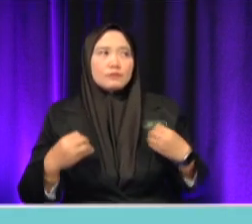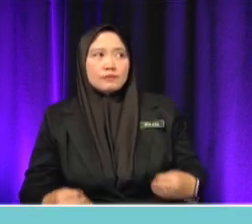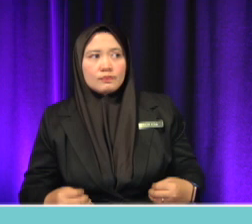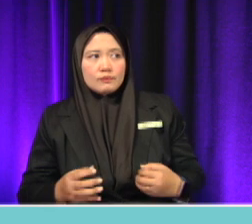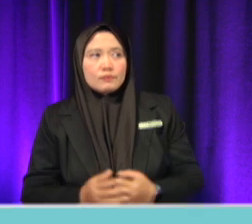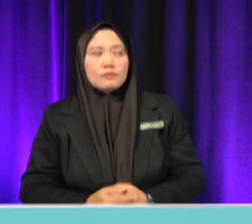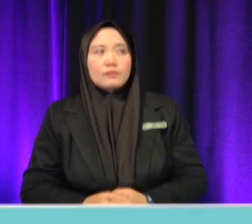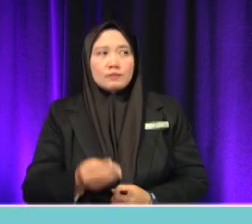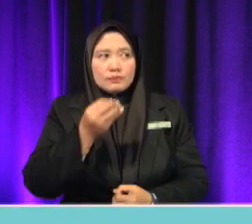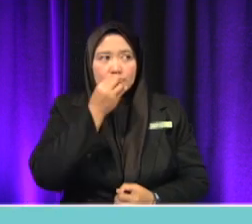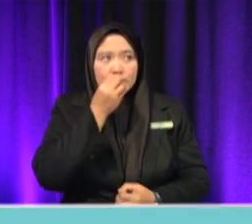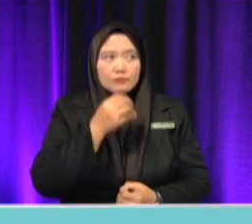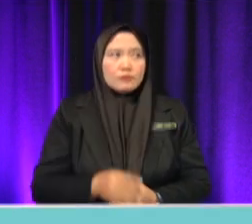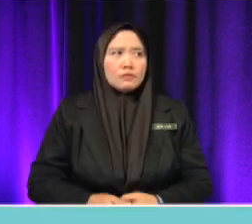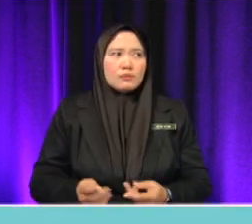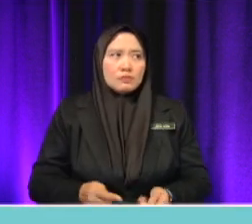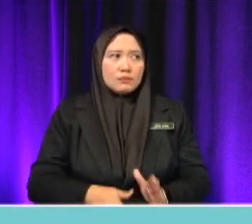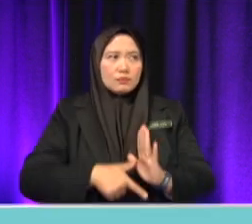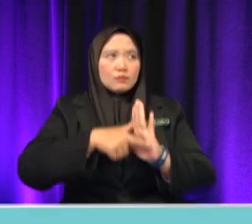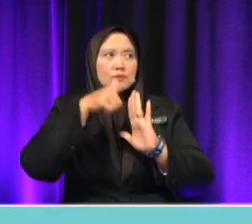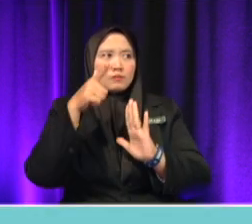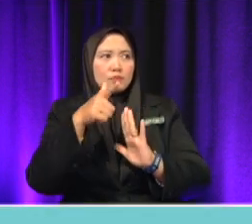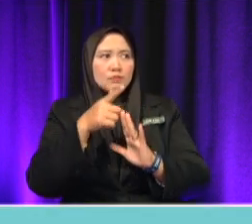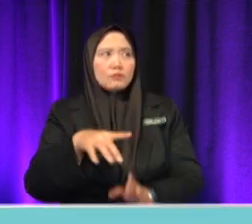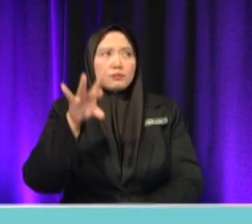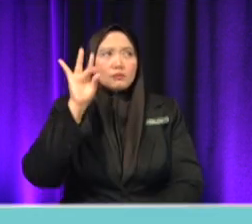750,000 children every school day, and it costs only